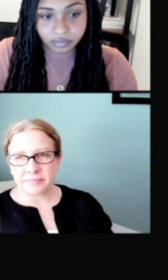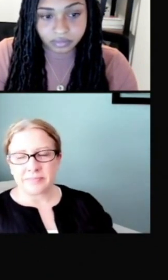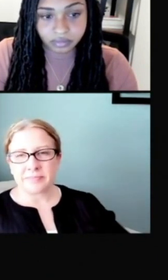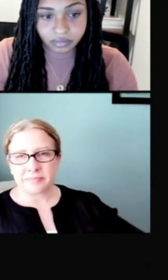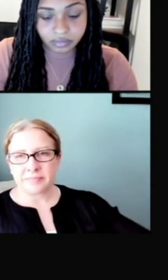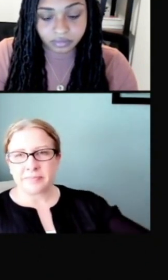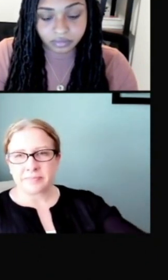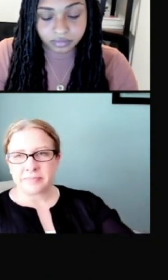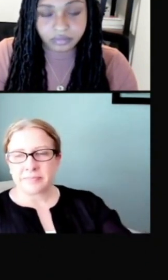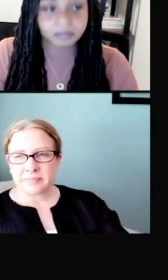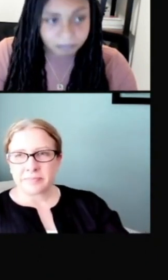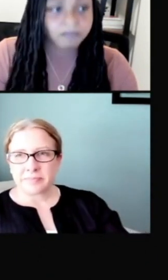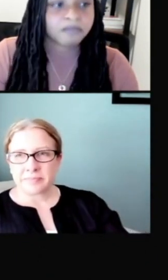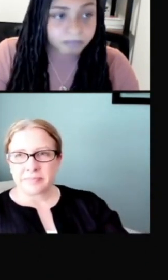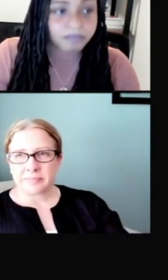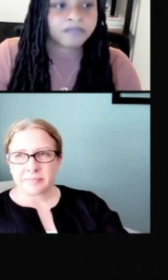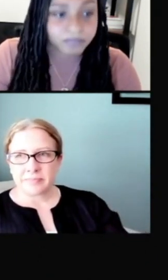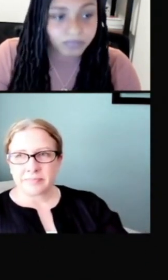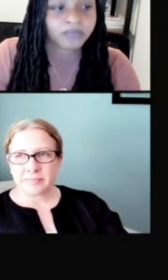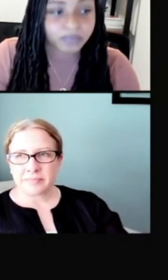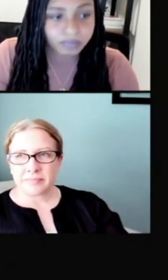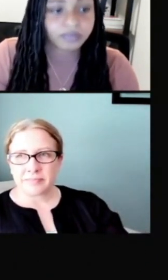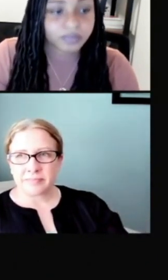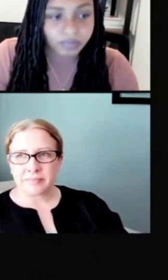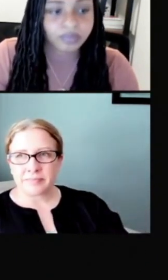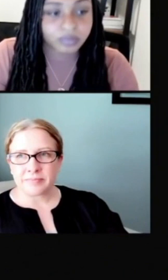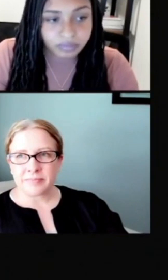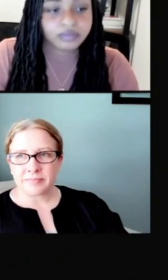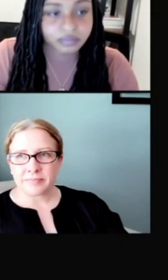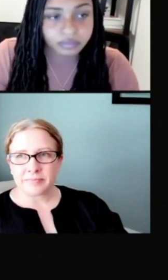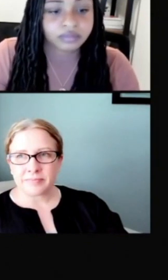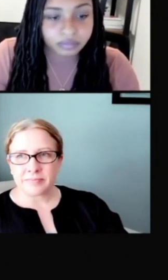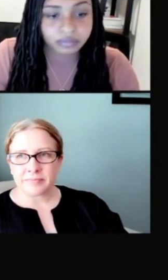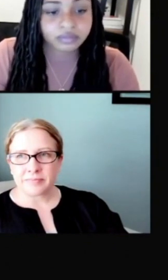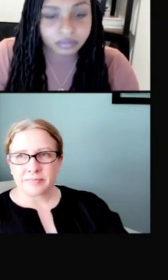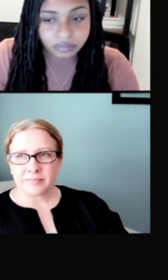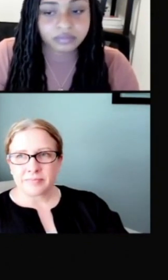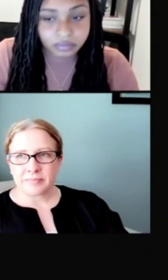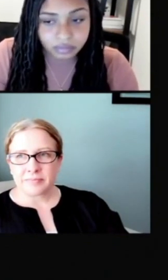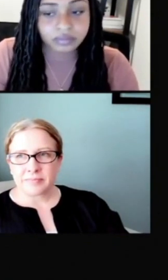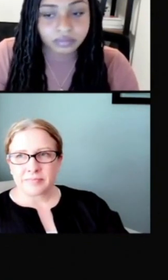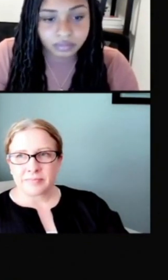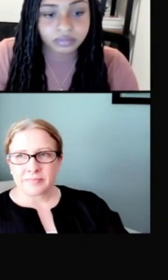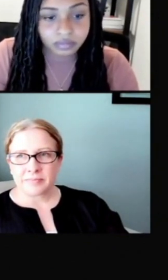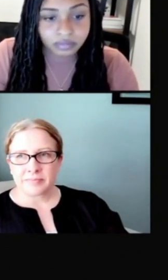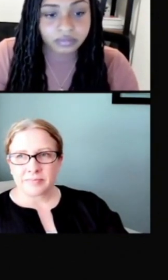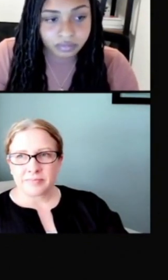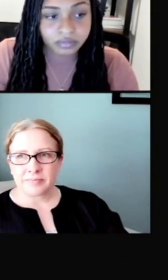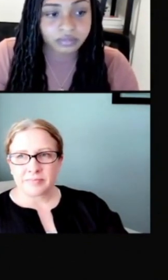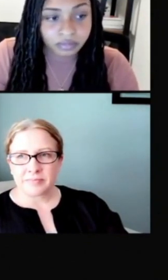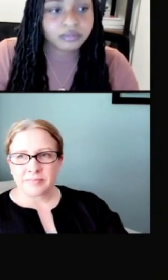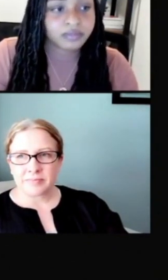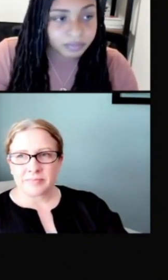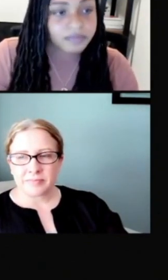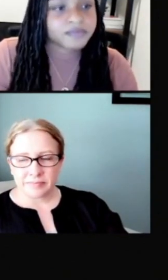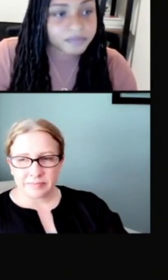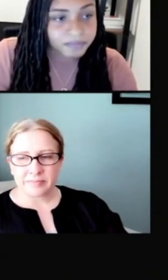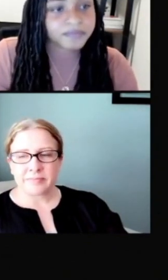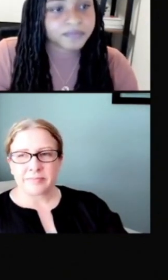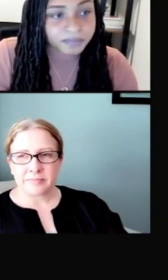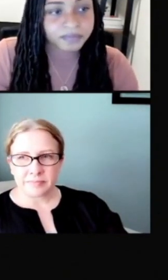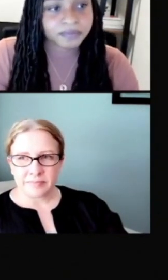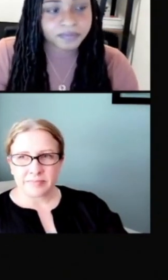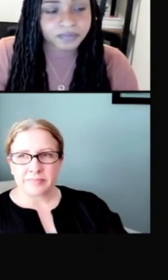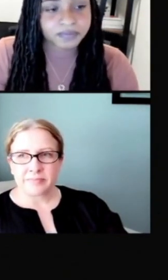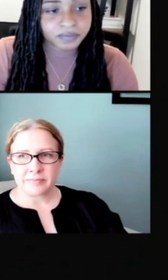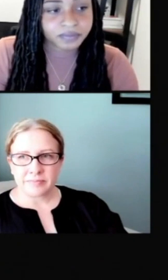pandemic strikes our community. And these things are looming in our future. We won't let it happen again. And that's because we've learned way too